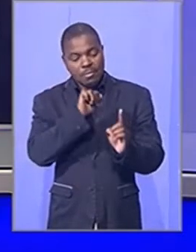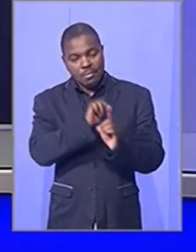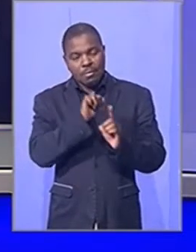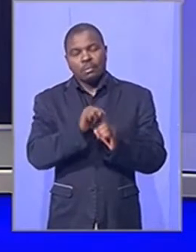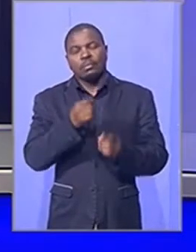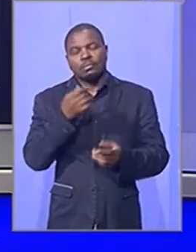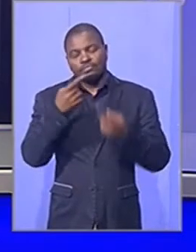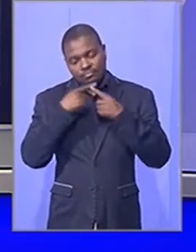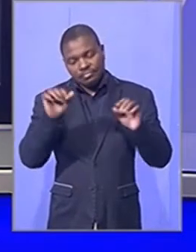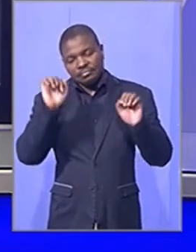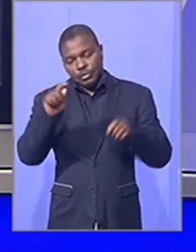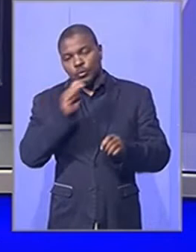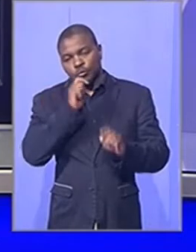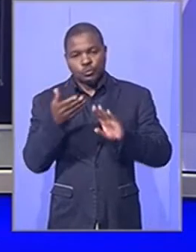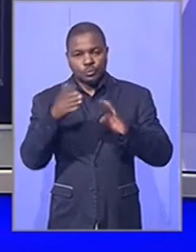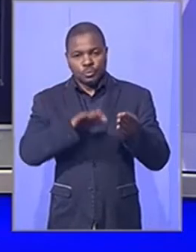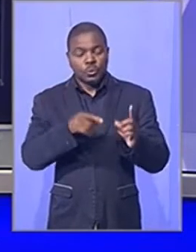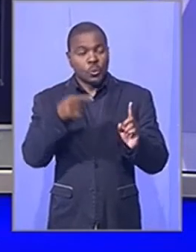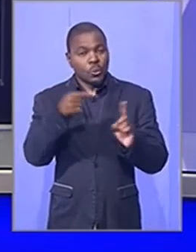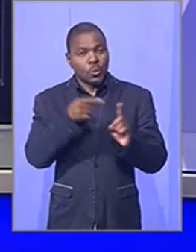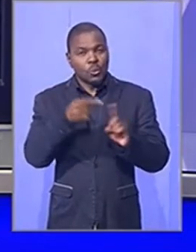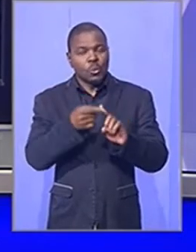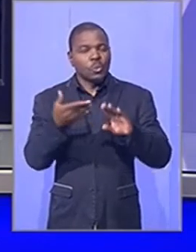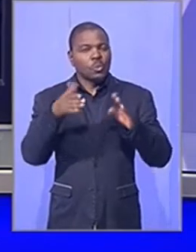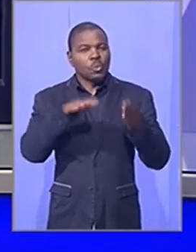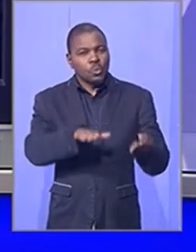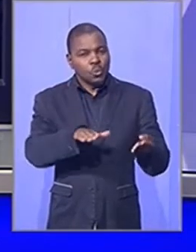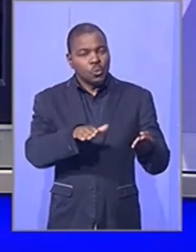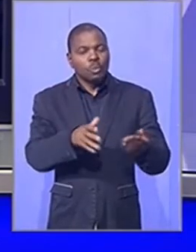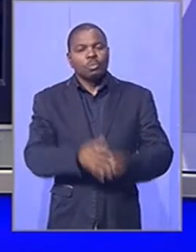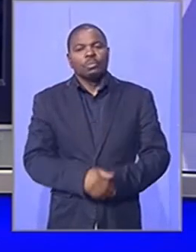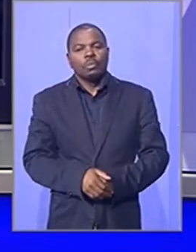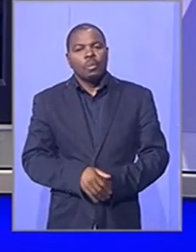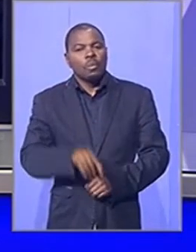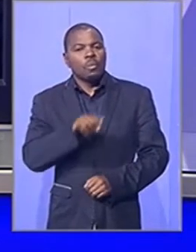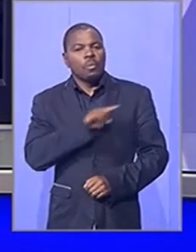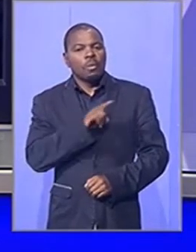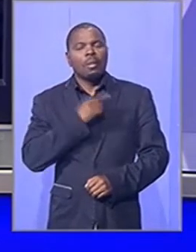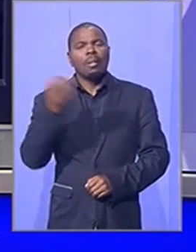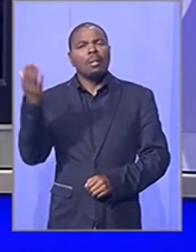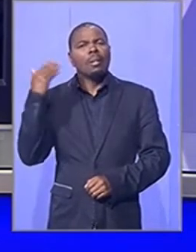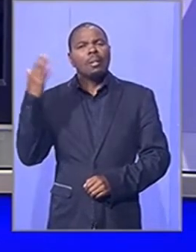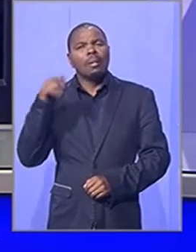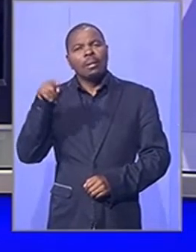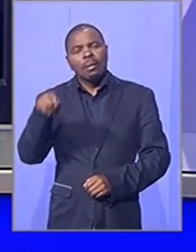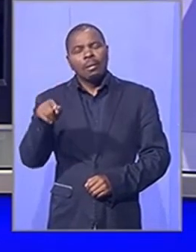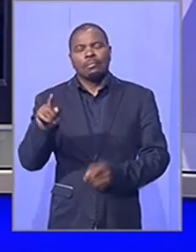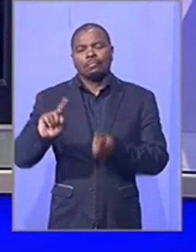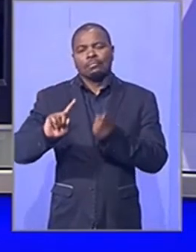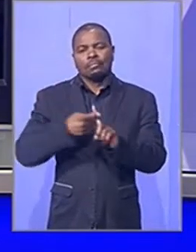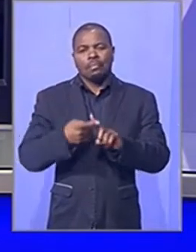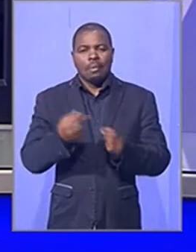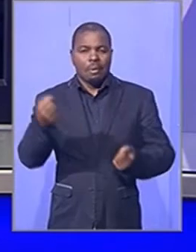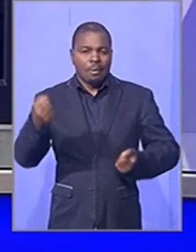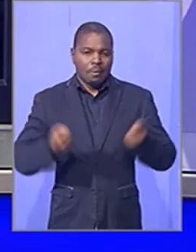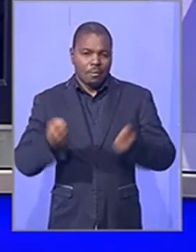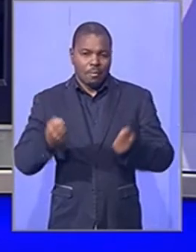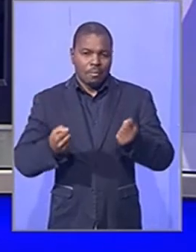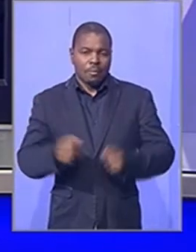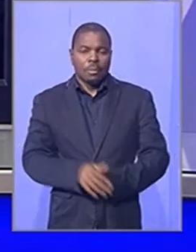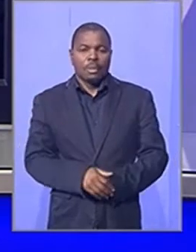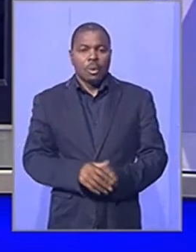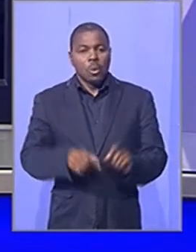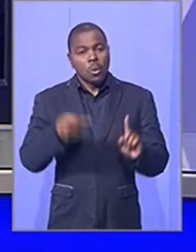netefaditse masetlapelo a. Moerane o robetse boroko bjo bogolo go latela go gobala kotsing ya koloi.